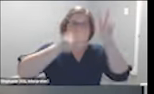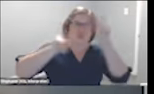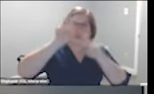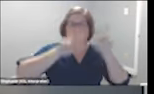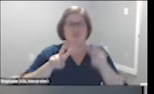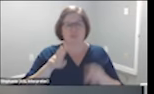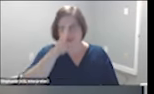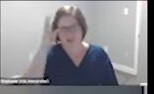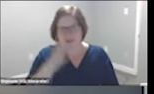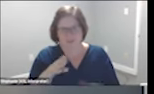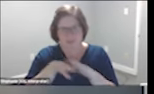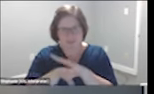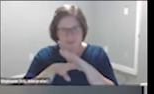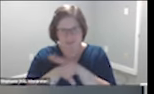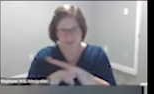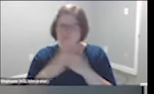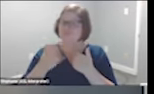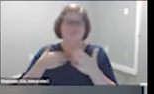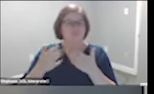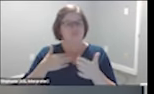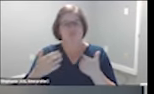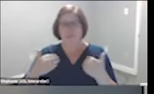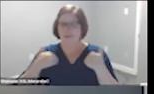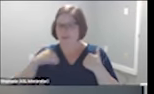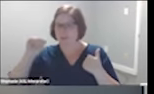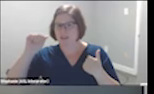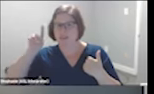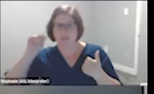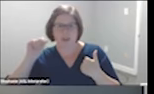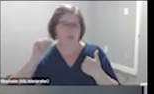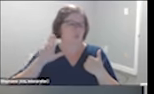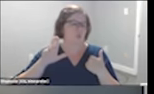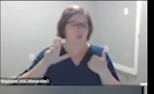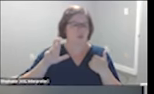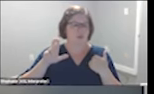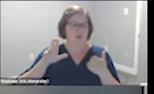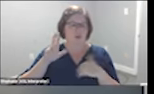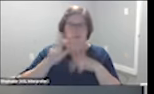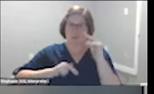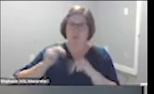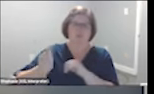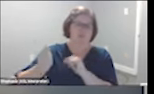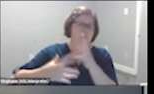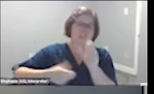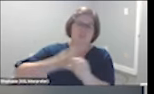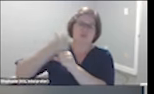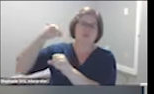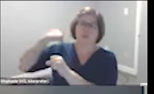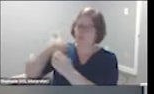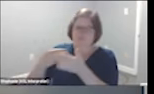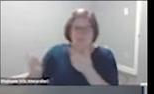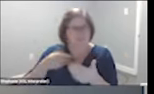And just because there's no ADA or they were built a long time ago does not give them an excuse to not make the